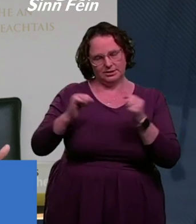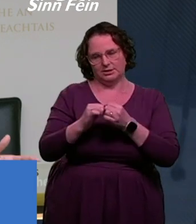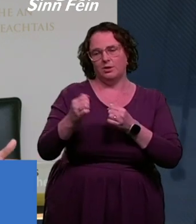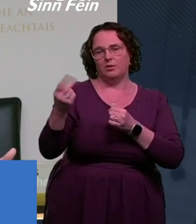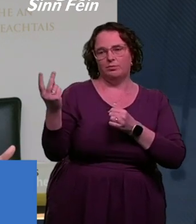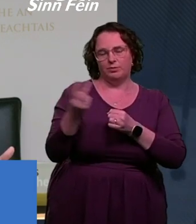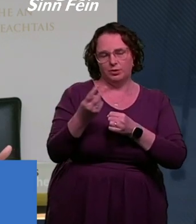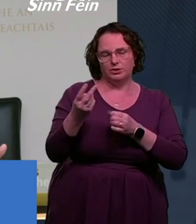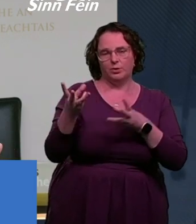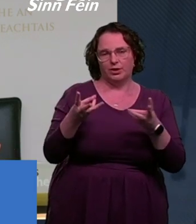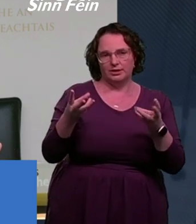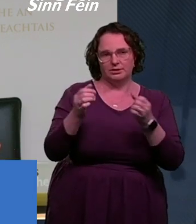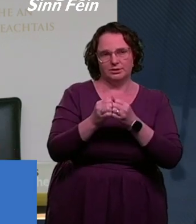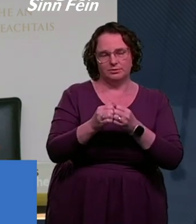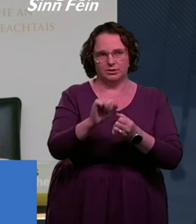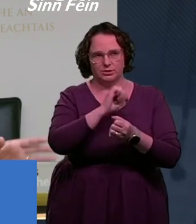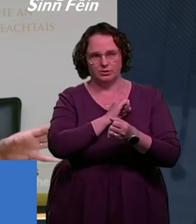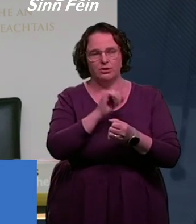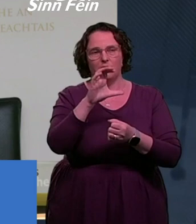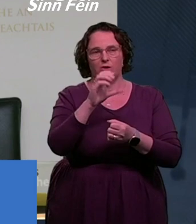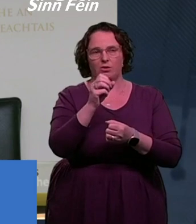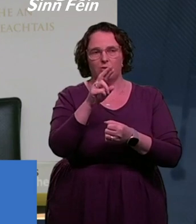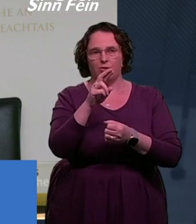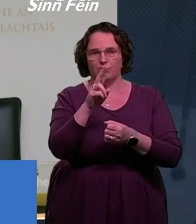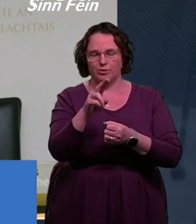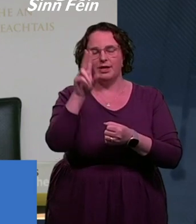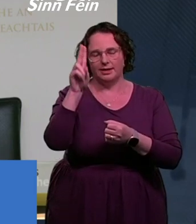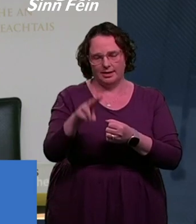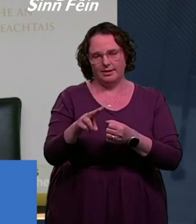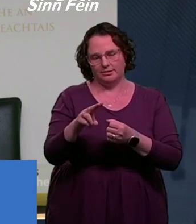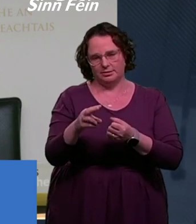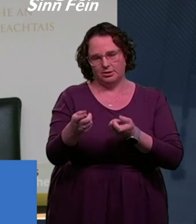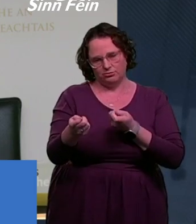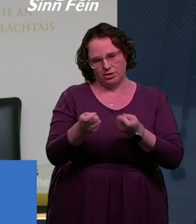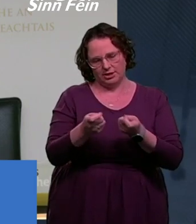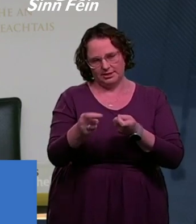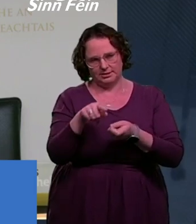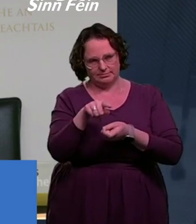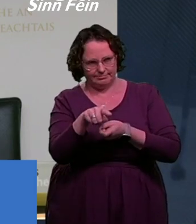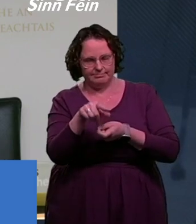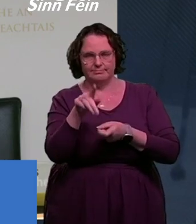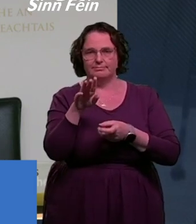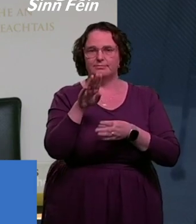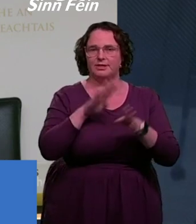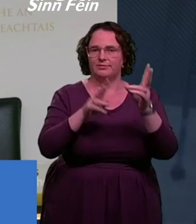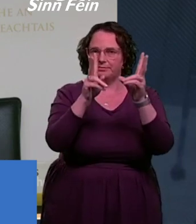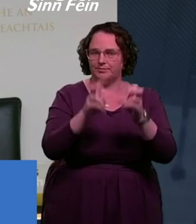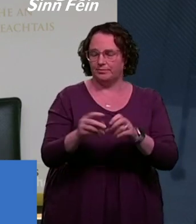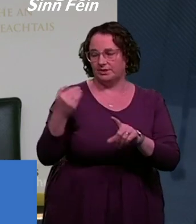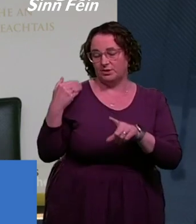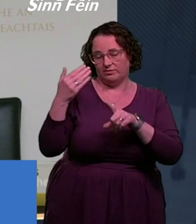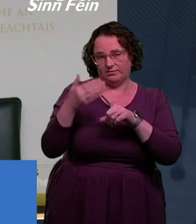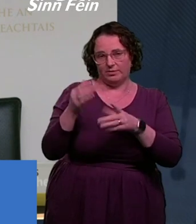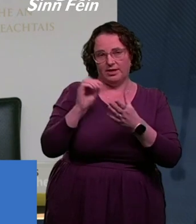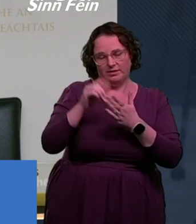to try to ensure that CORU can also regulate behaviour analysts. So far, what the Division of Behaviour Analysis, we have